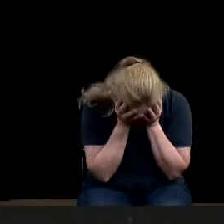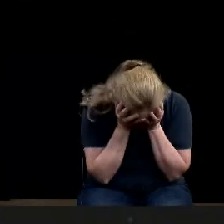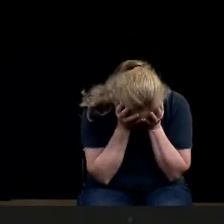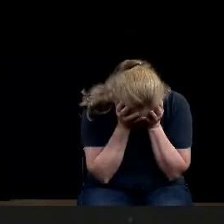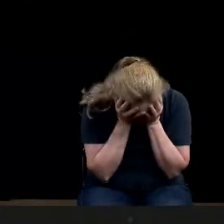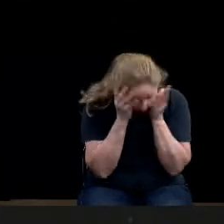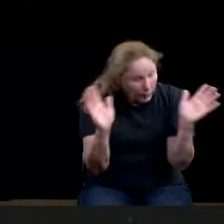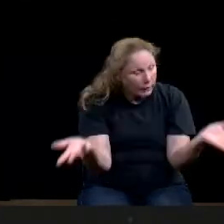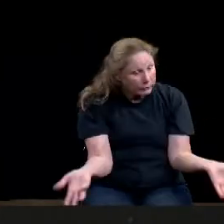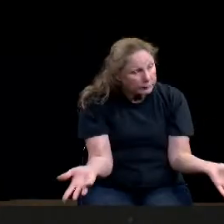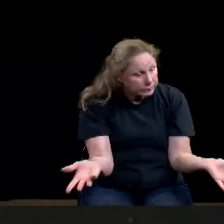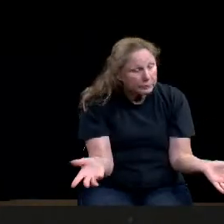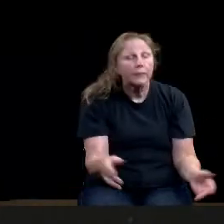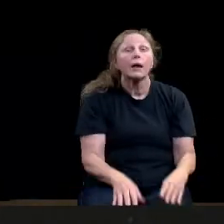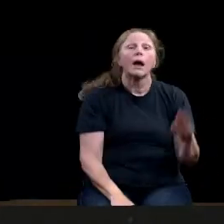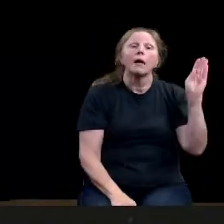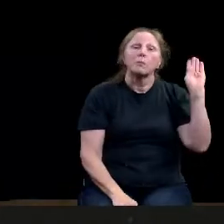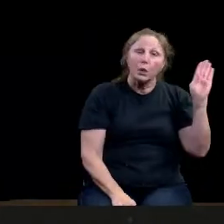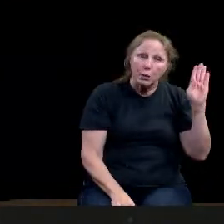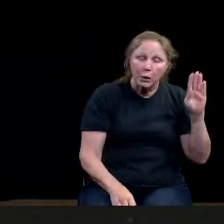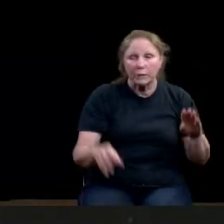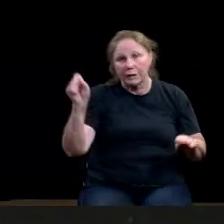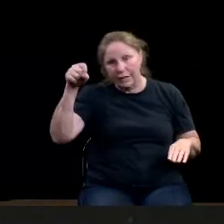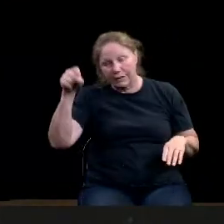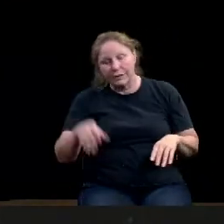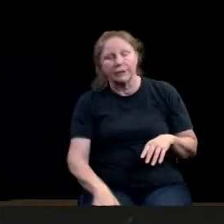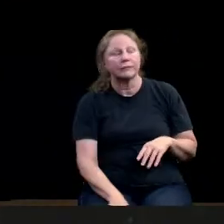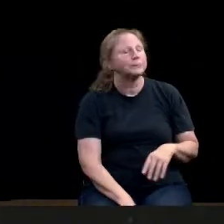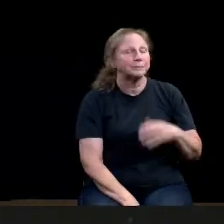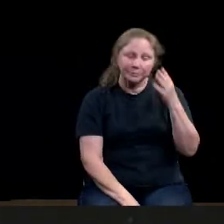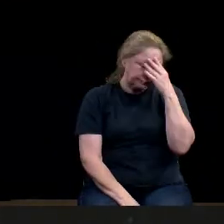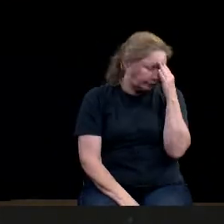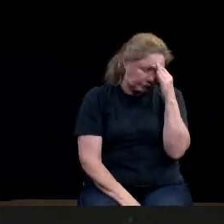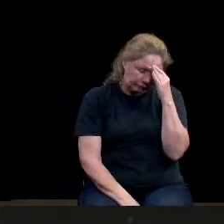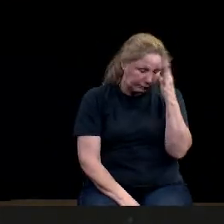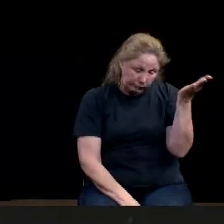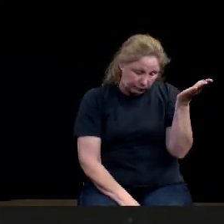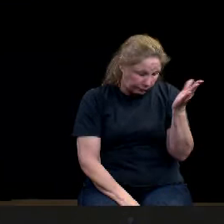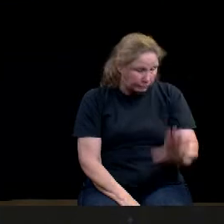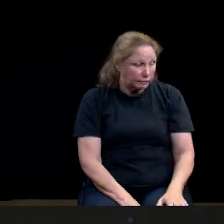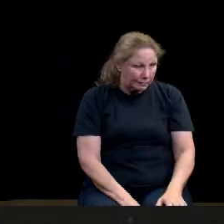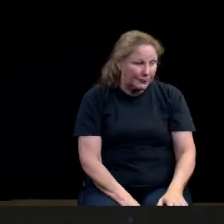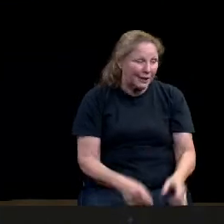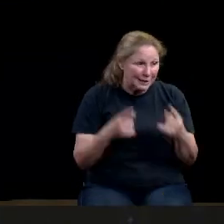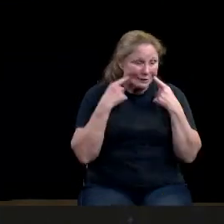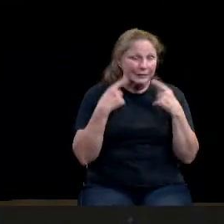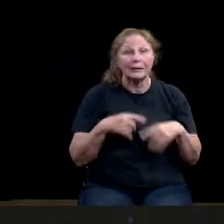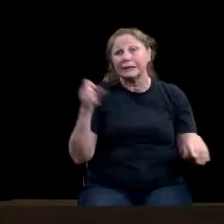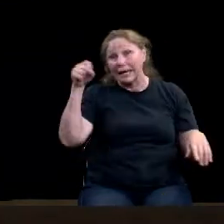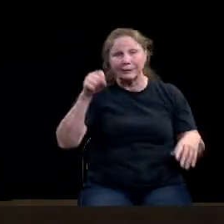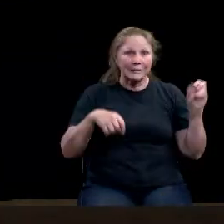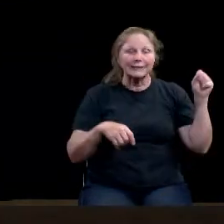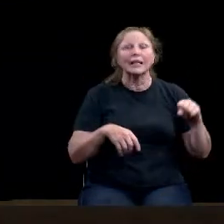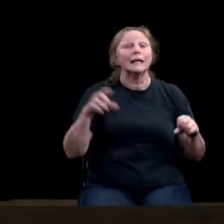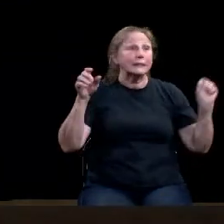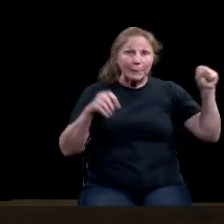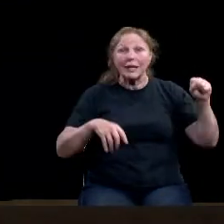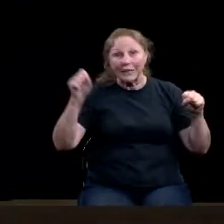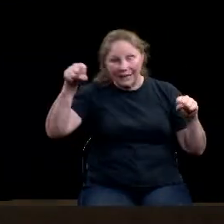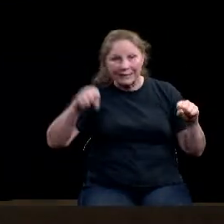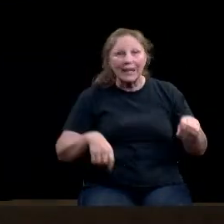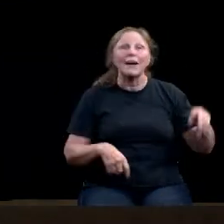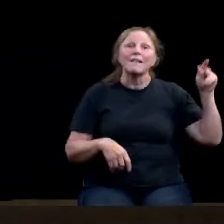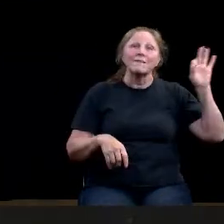Sabita. Yes. Bearfield. Yes. Meek. Yes, that motion carries. Congratulations to